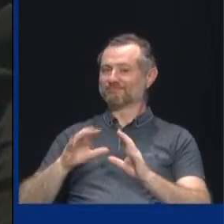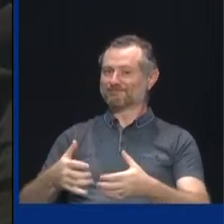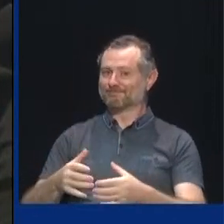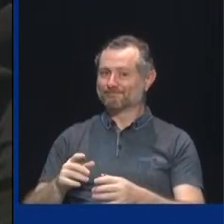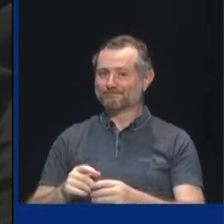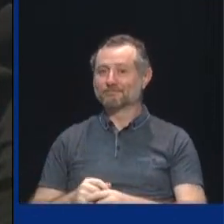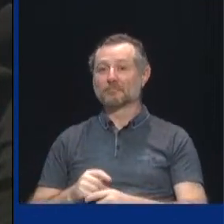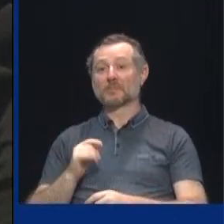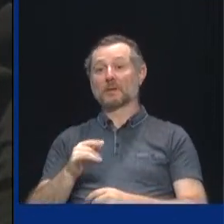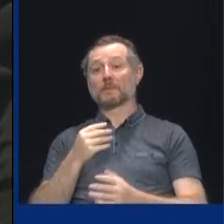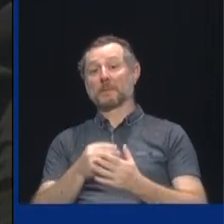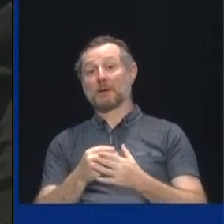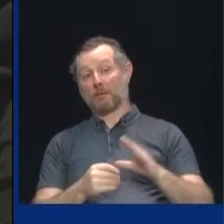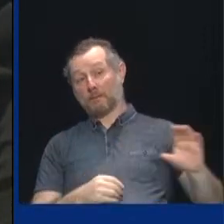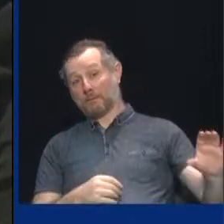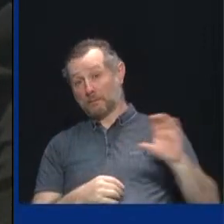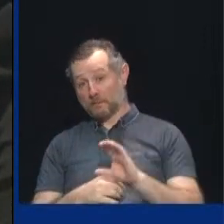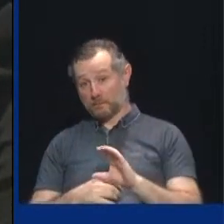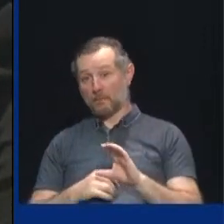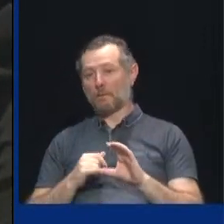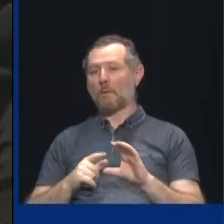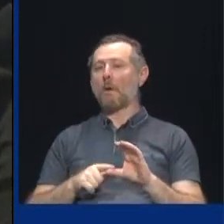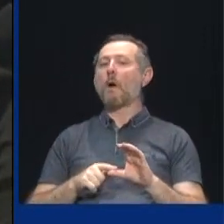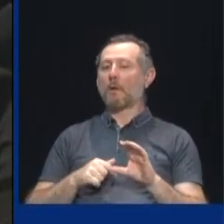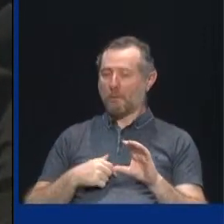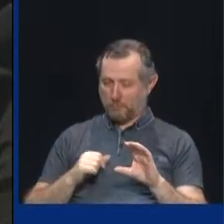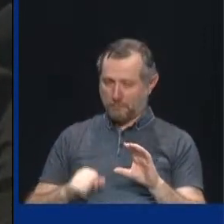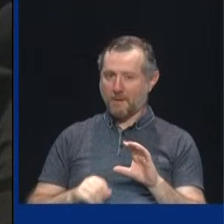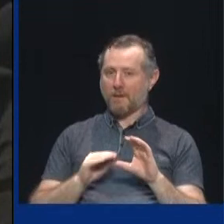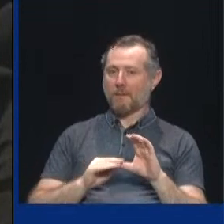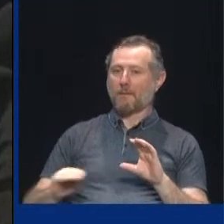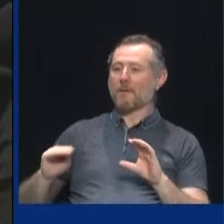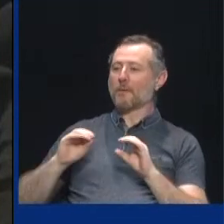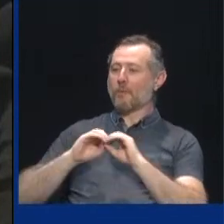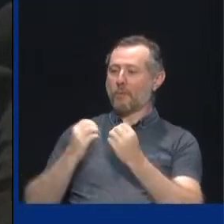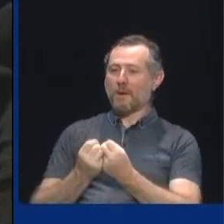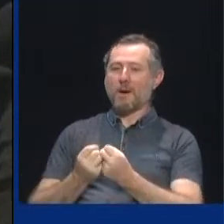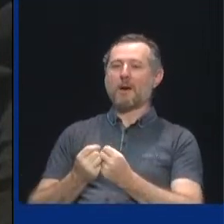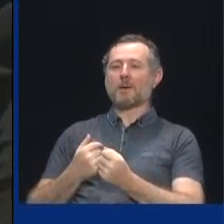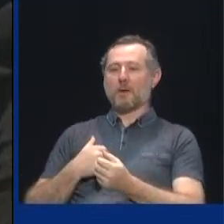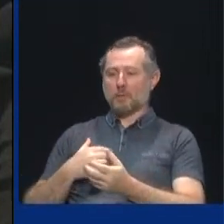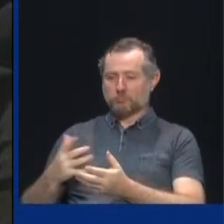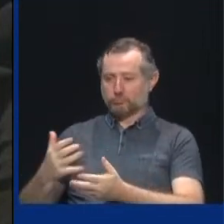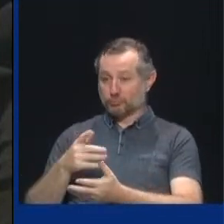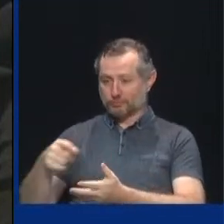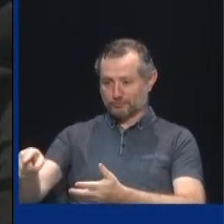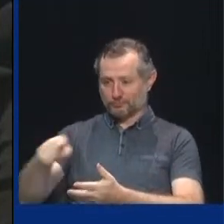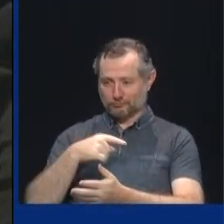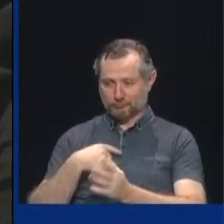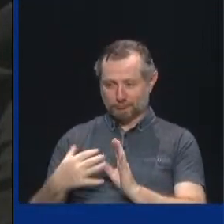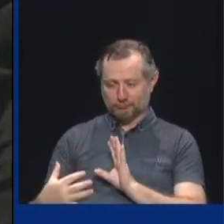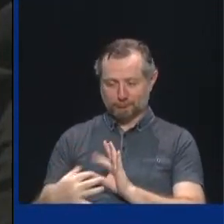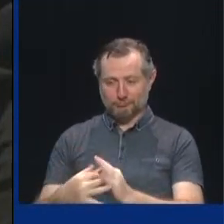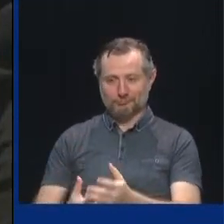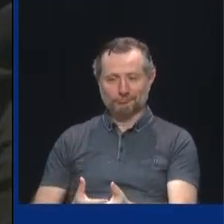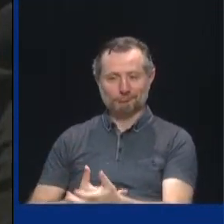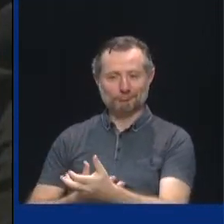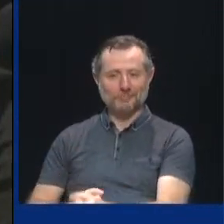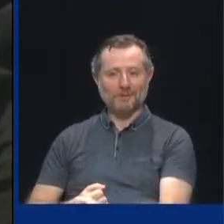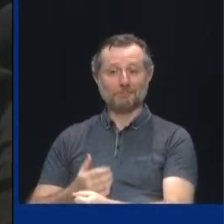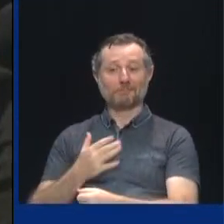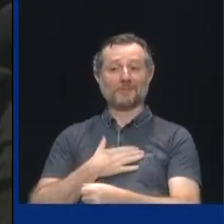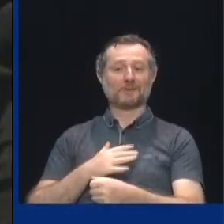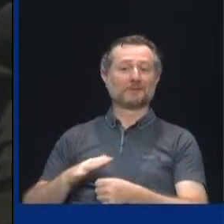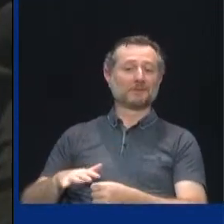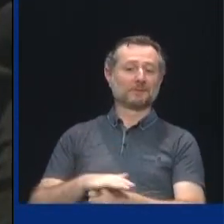deep connections and earned trust in these communities, organizations in my neck of the woods, in my community as an